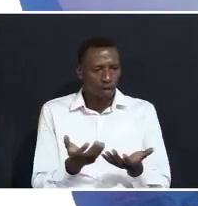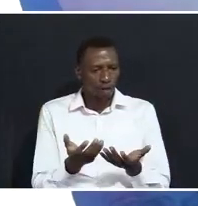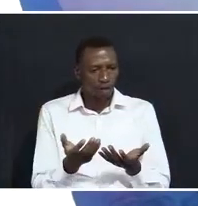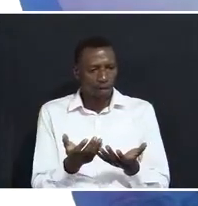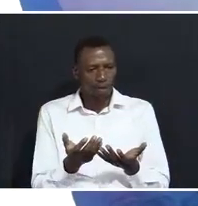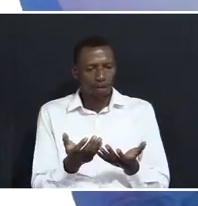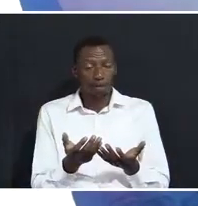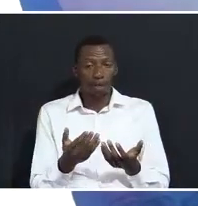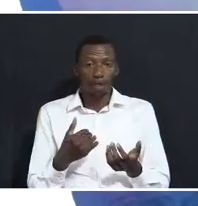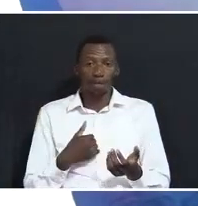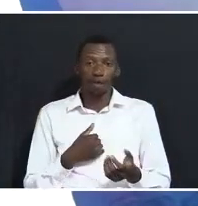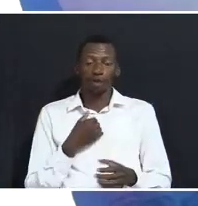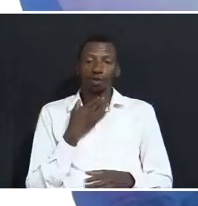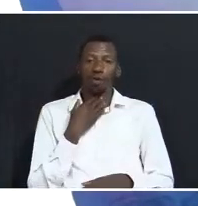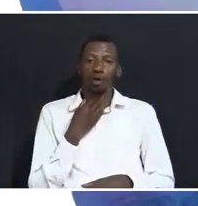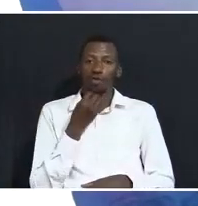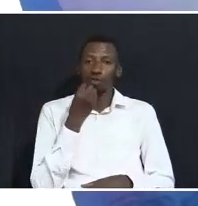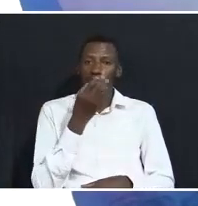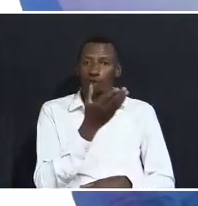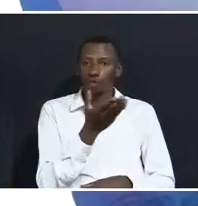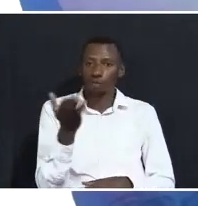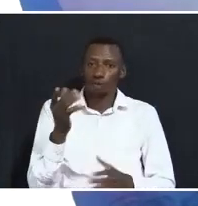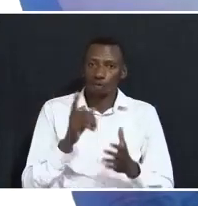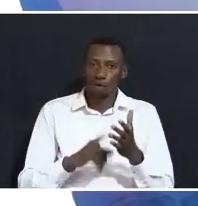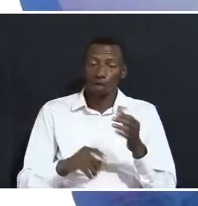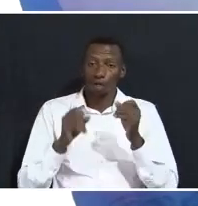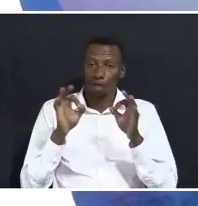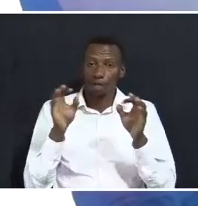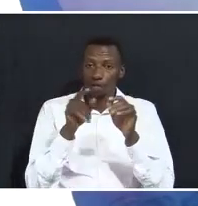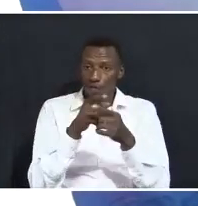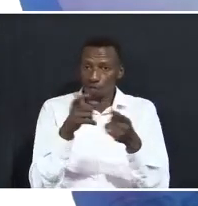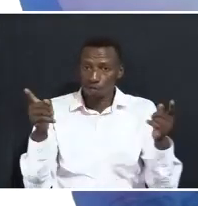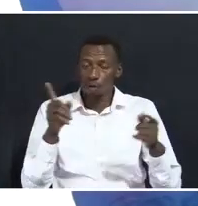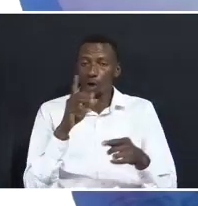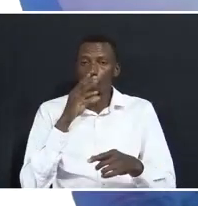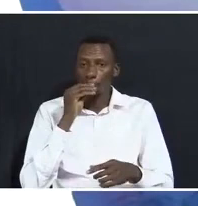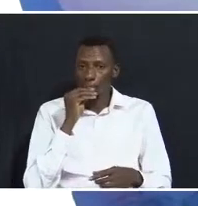Allow me to let you know, if you don't, the stones will cry.